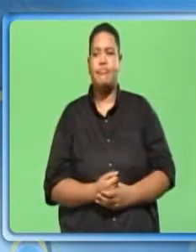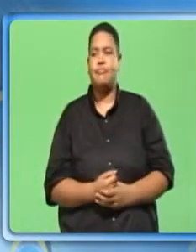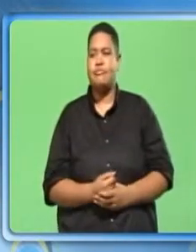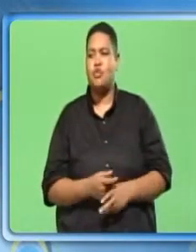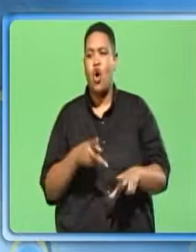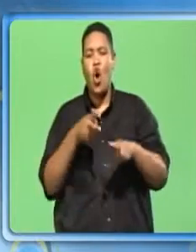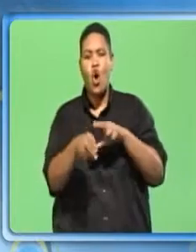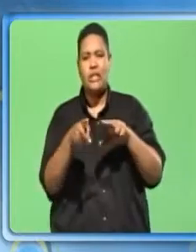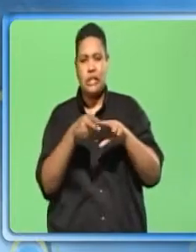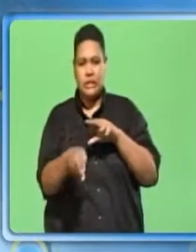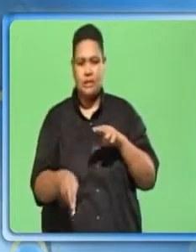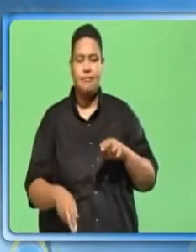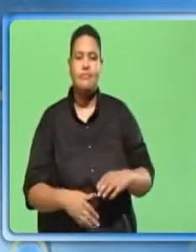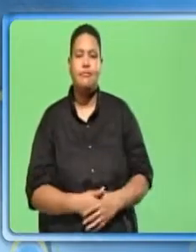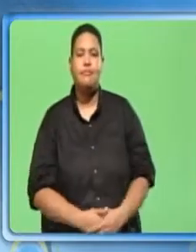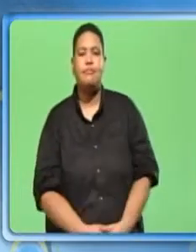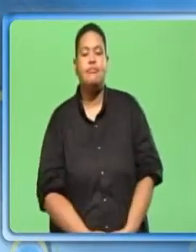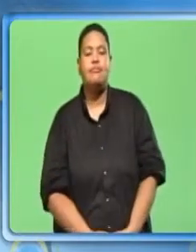Cutting.